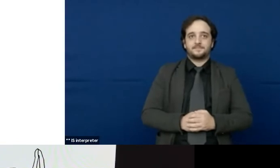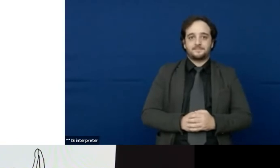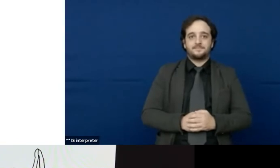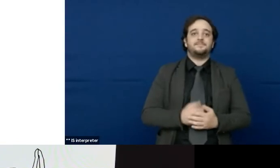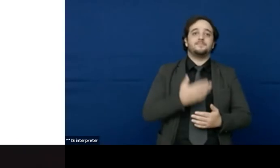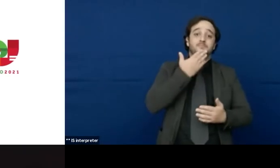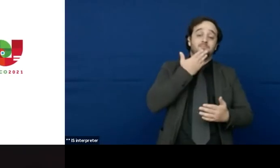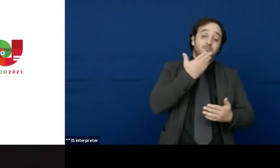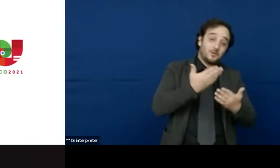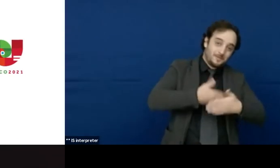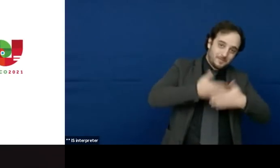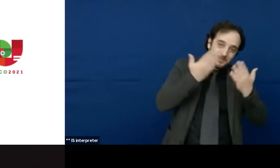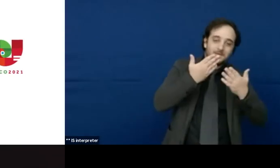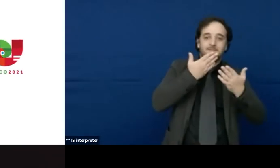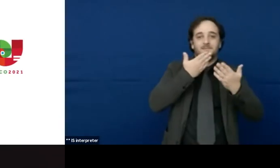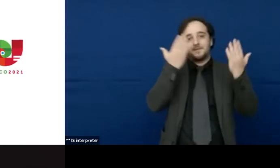Coalition.